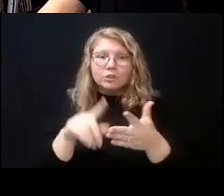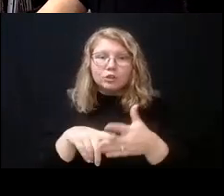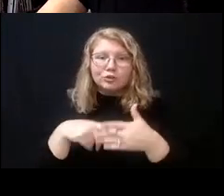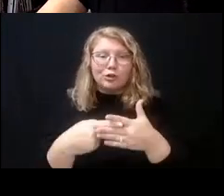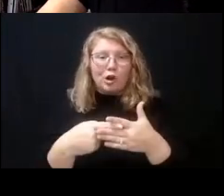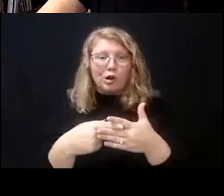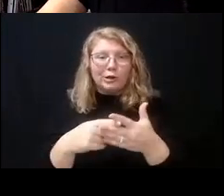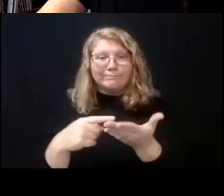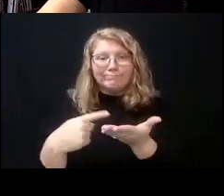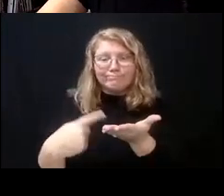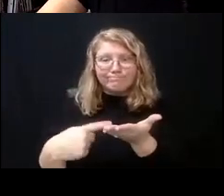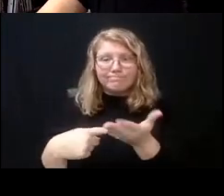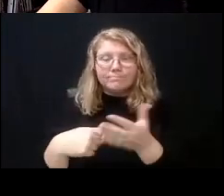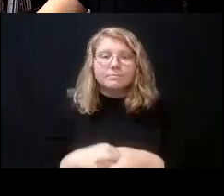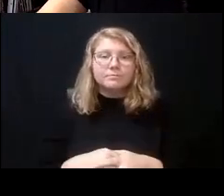about this,